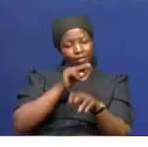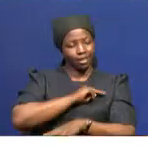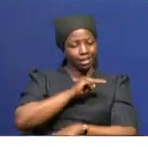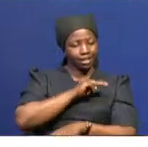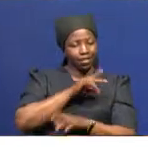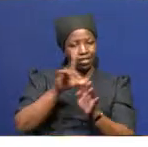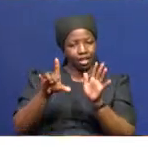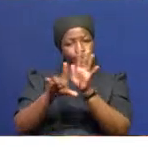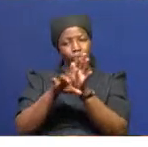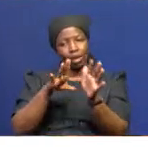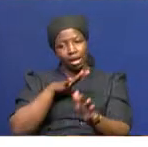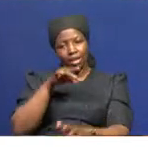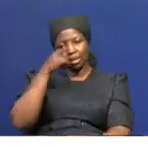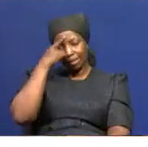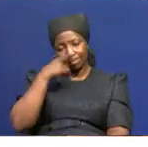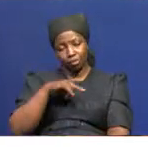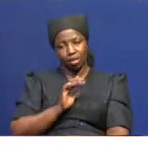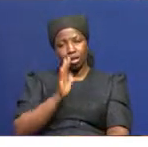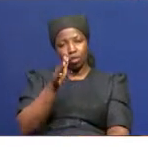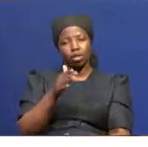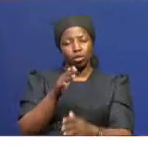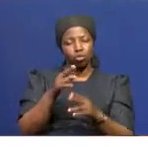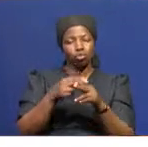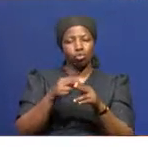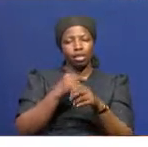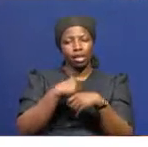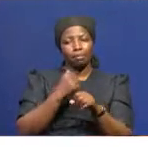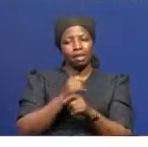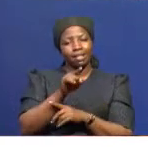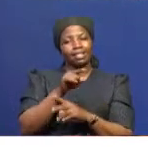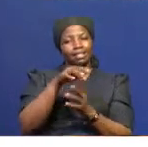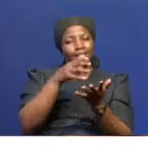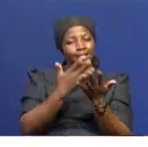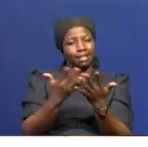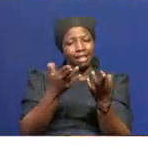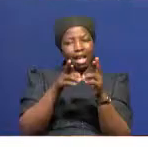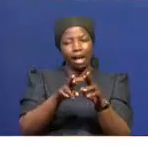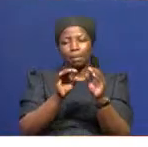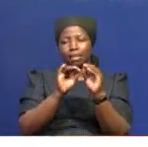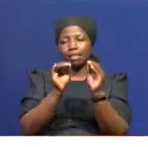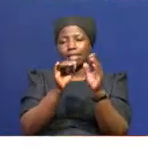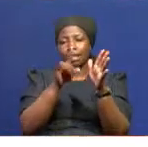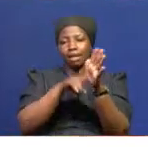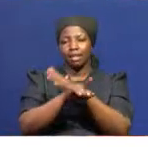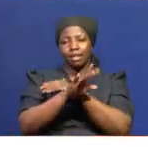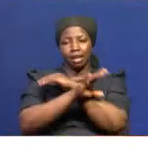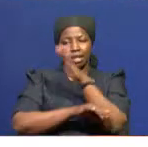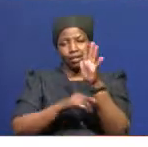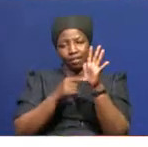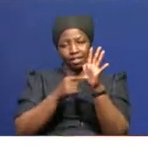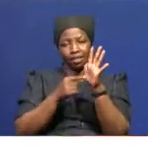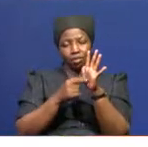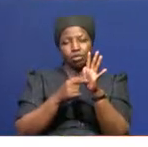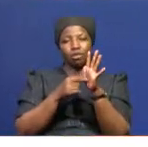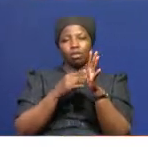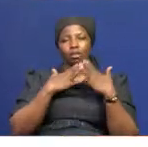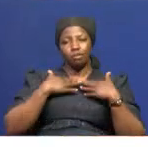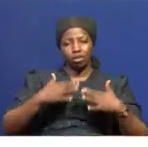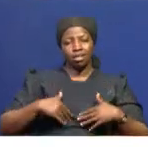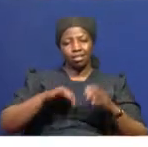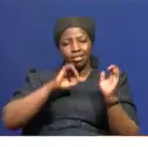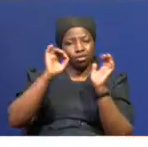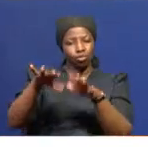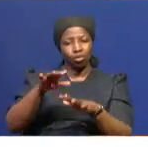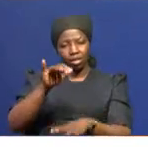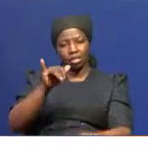will soon make such occurrences rare in our country. Incidents such as bodies being dumped in Yala